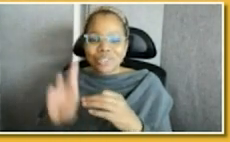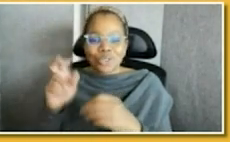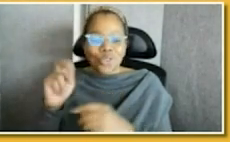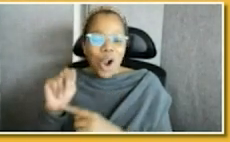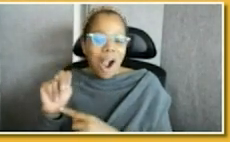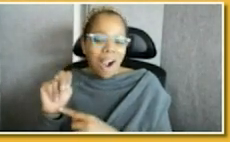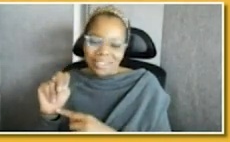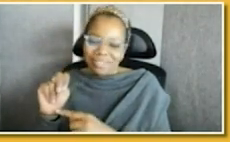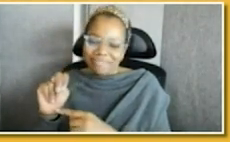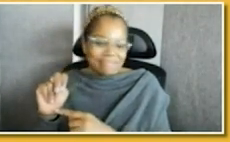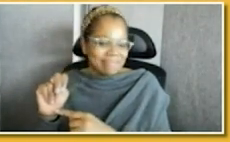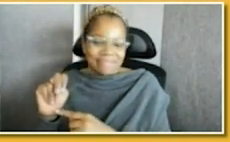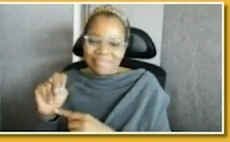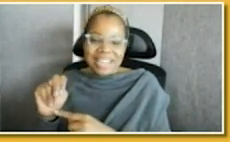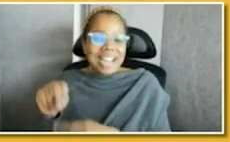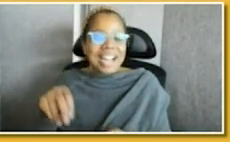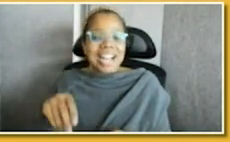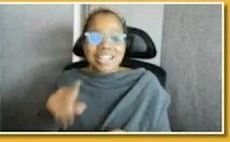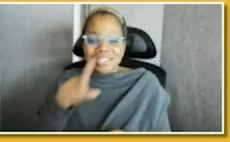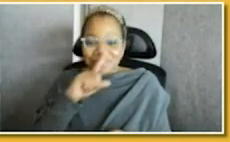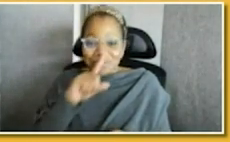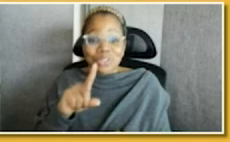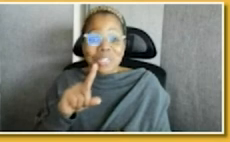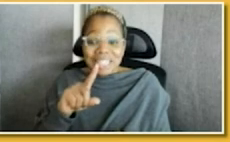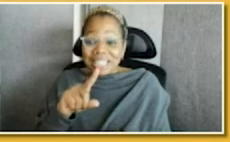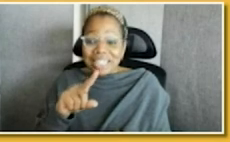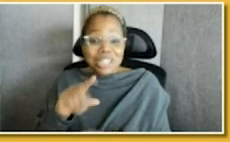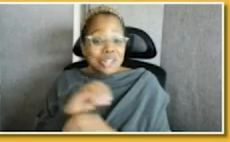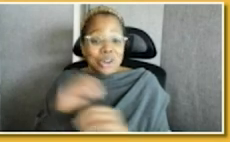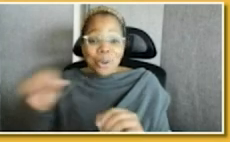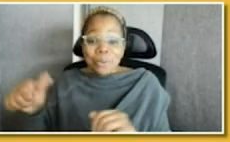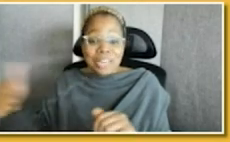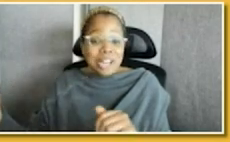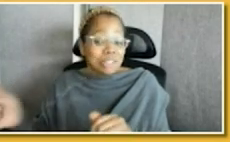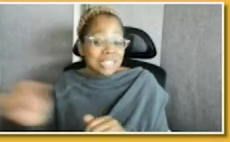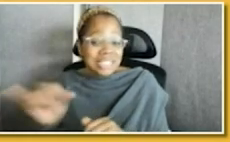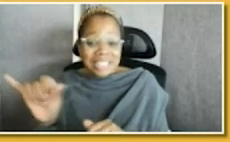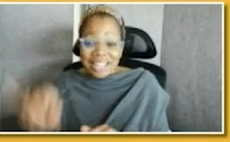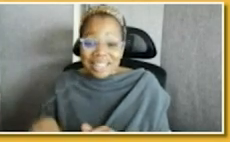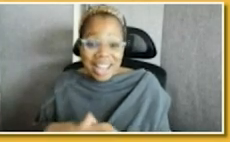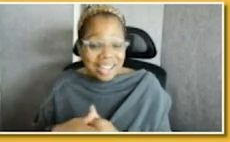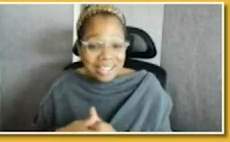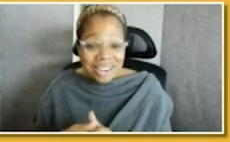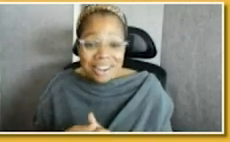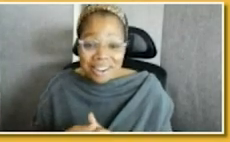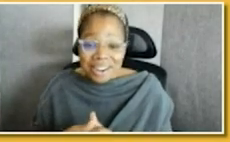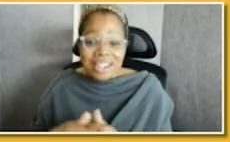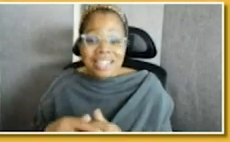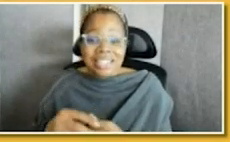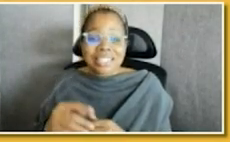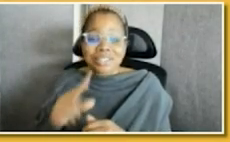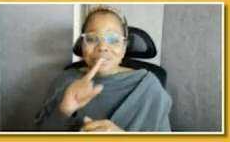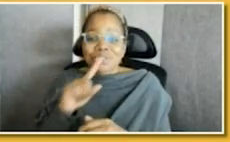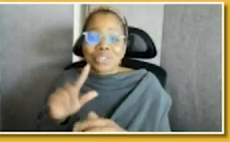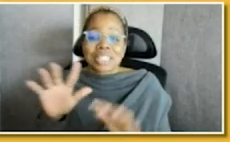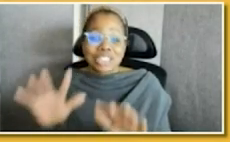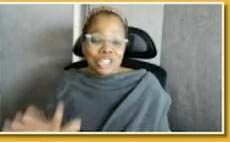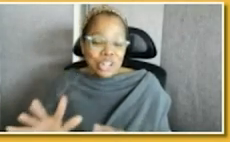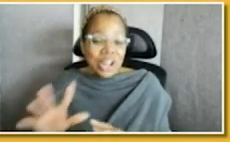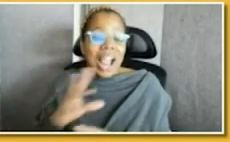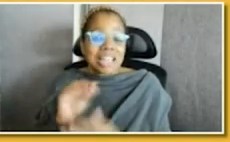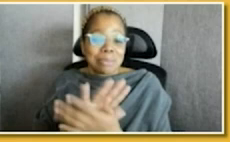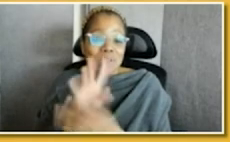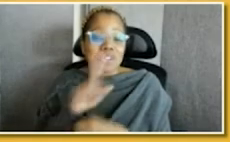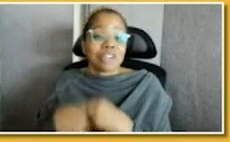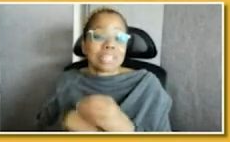was a real hard, nobody else was like that. You know, there was a real chill, and the movie talks about why there's a chill,